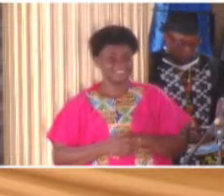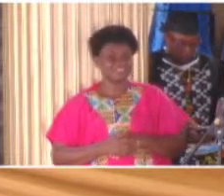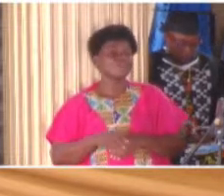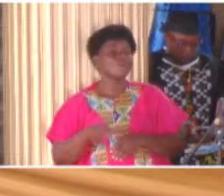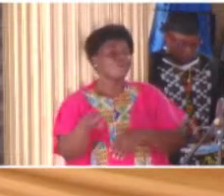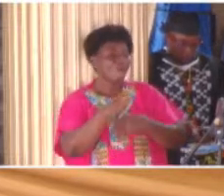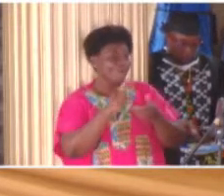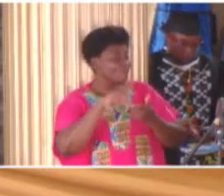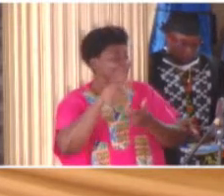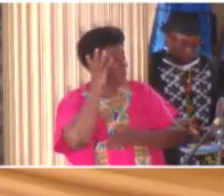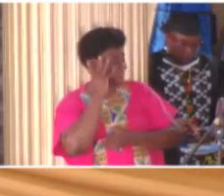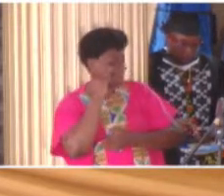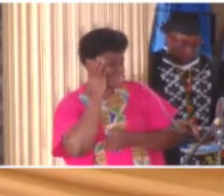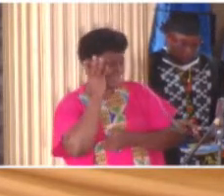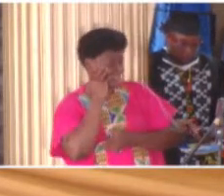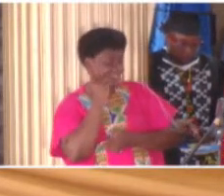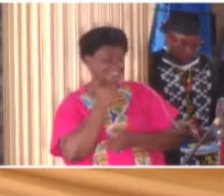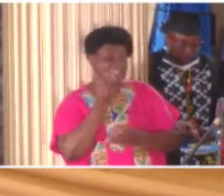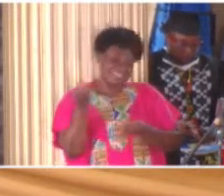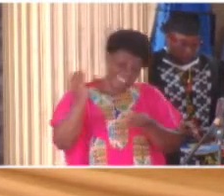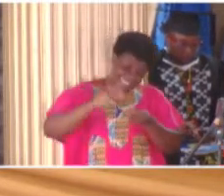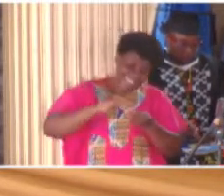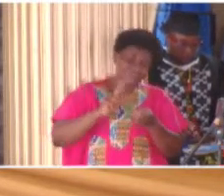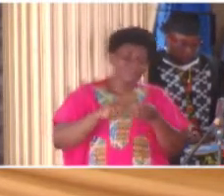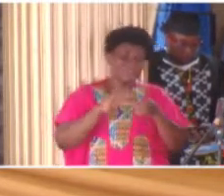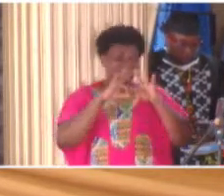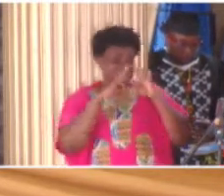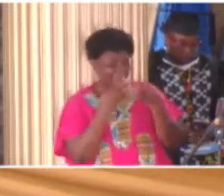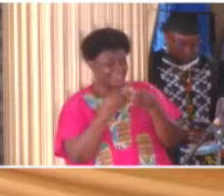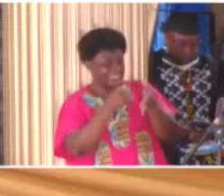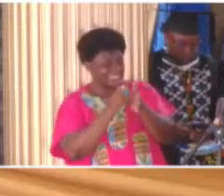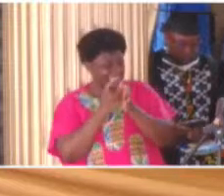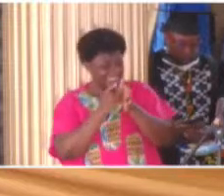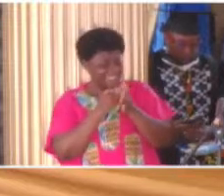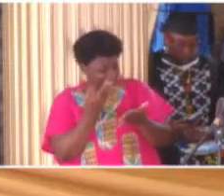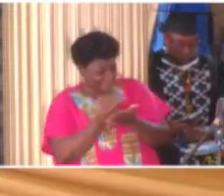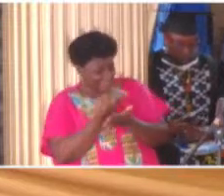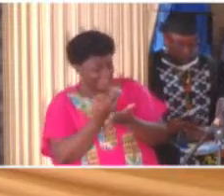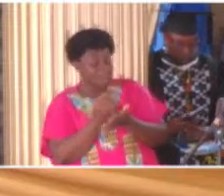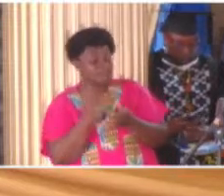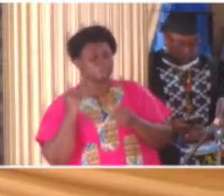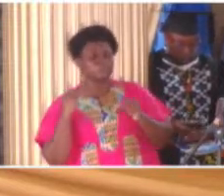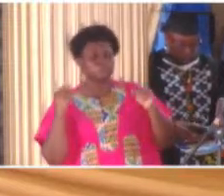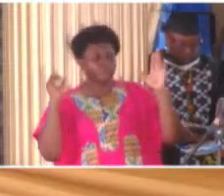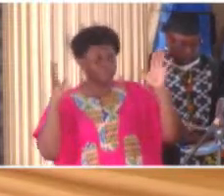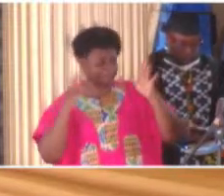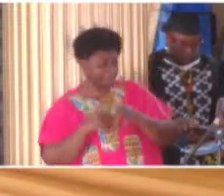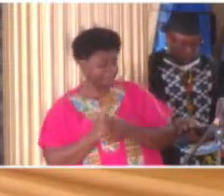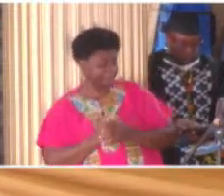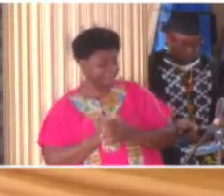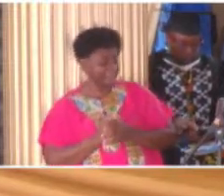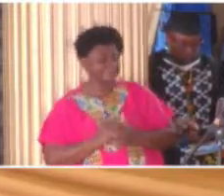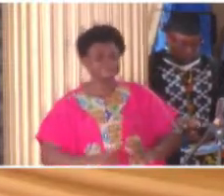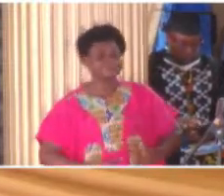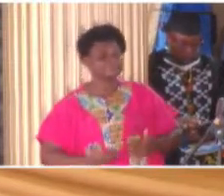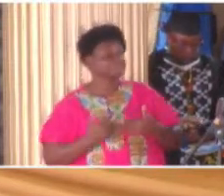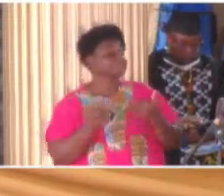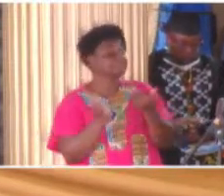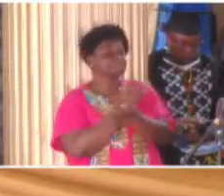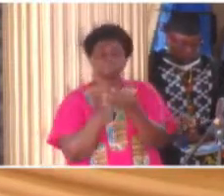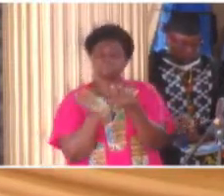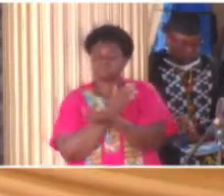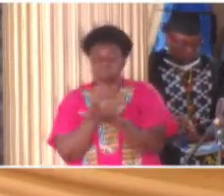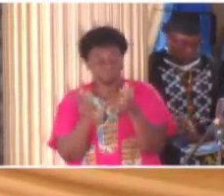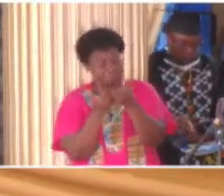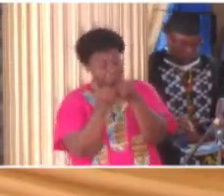all that, coupled with family demands and financial sacrifices. And in spite of all these